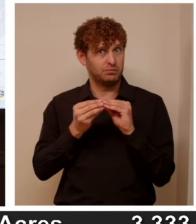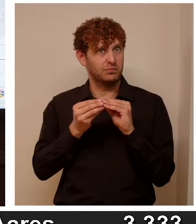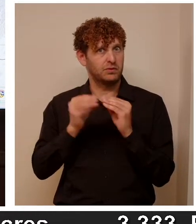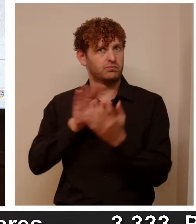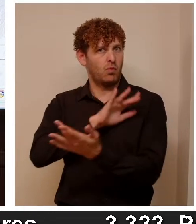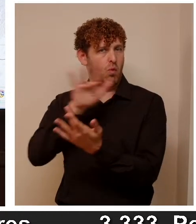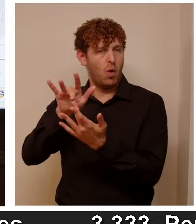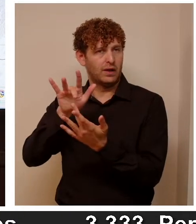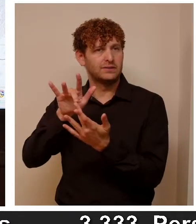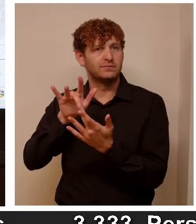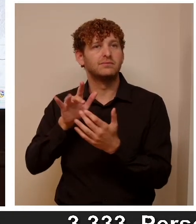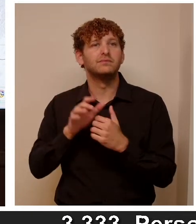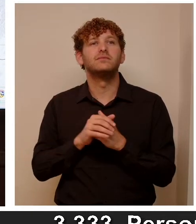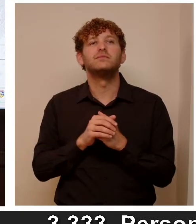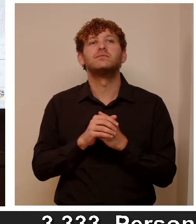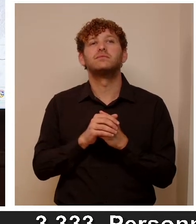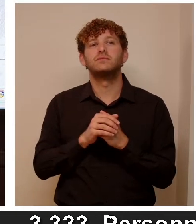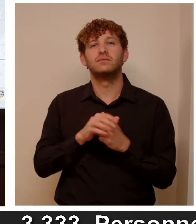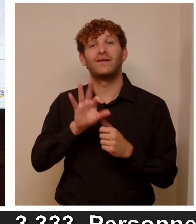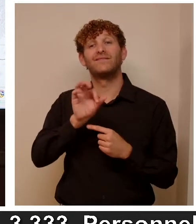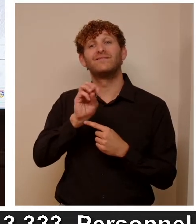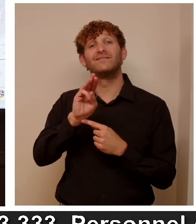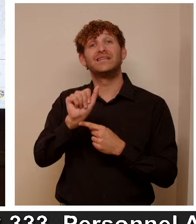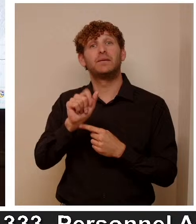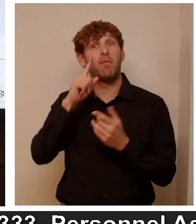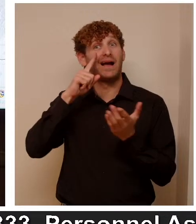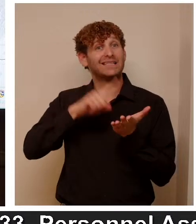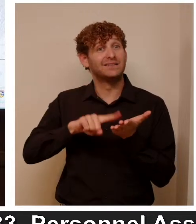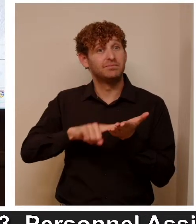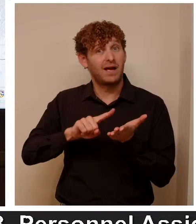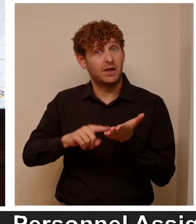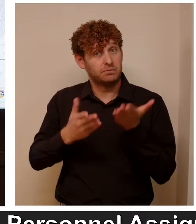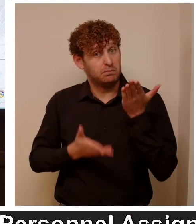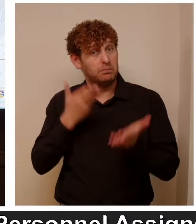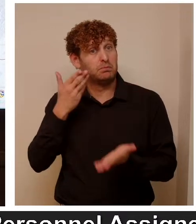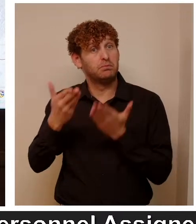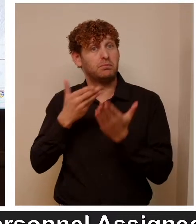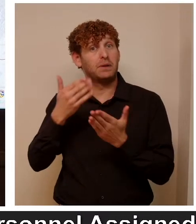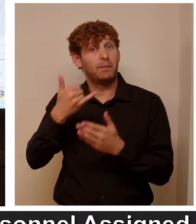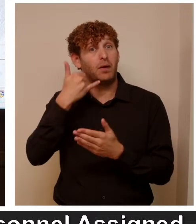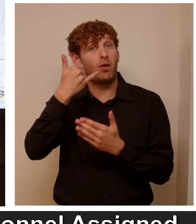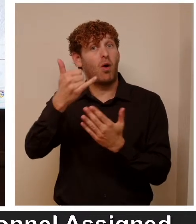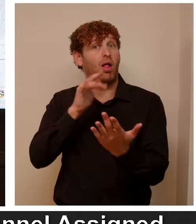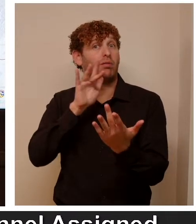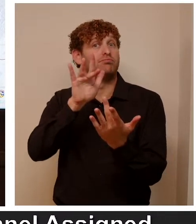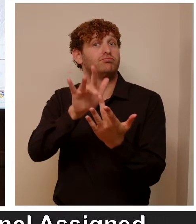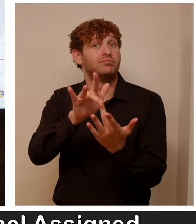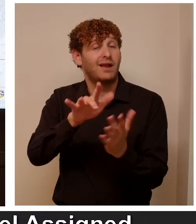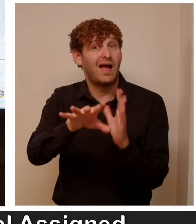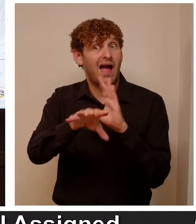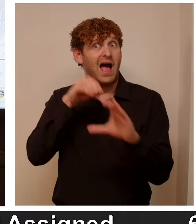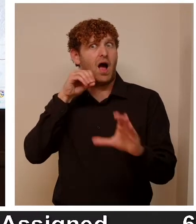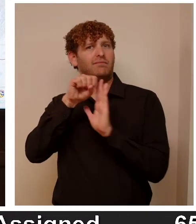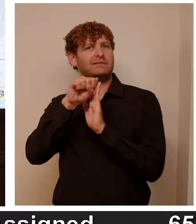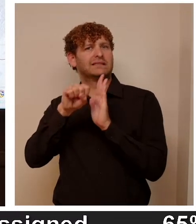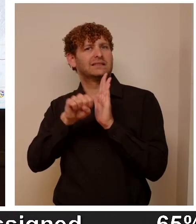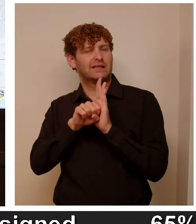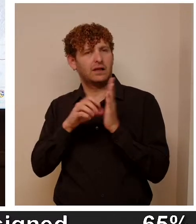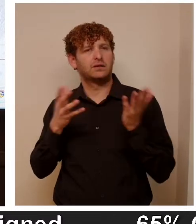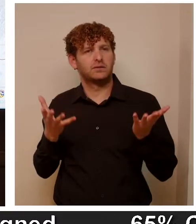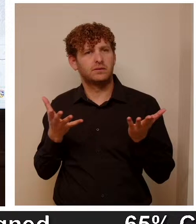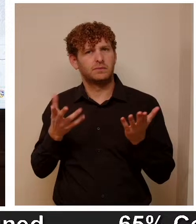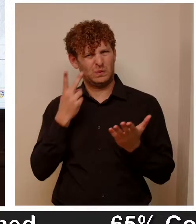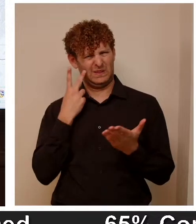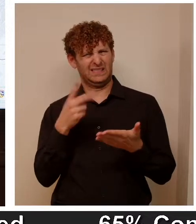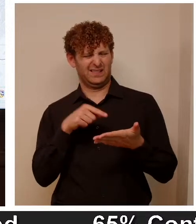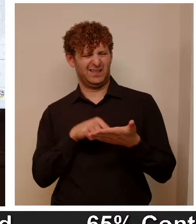inspectors. FEMA inspectors may call you from an out-of-state phone number. So if you start receiving phone calls from an out-of-state